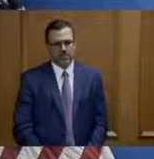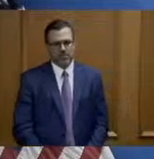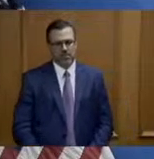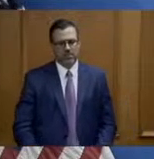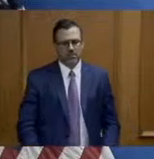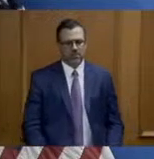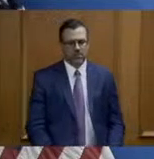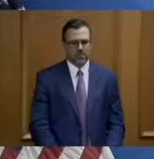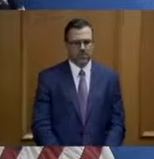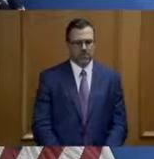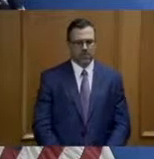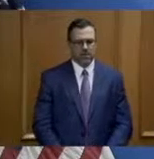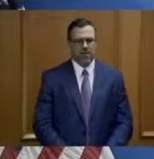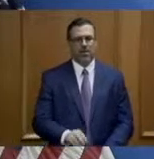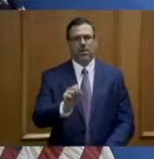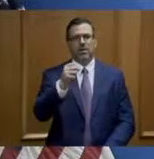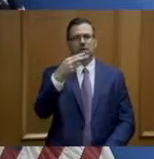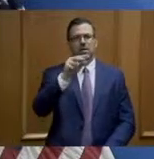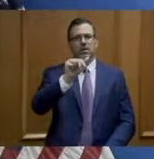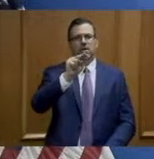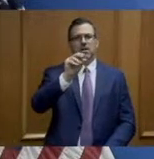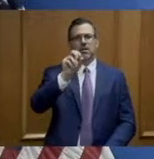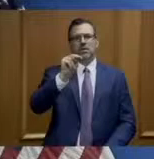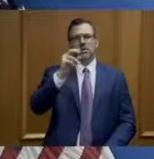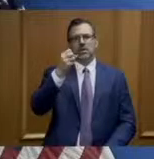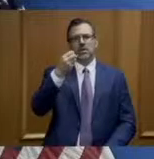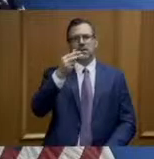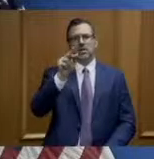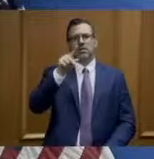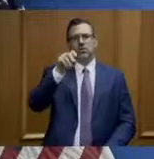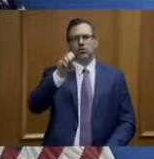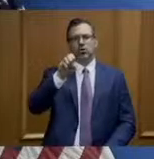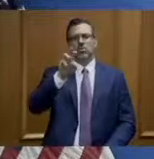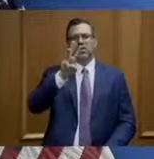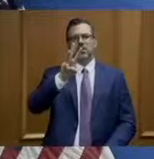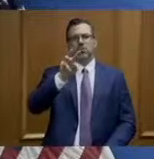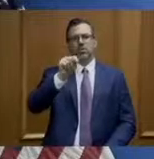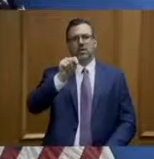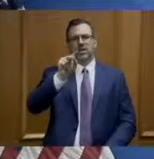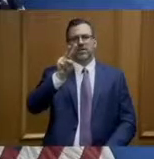Next, we'll go to Shannon Sharp with WTVC. Shannon, your line is open.